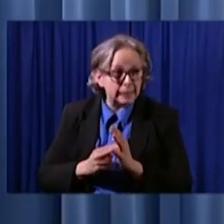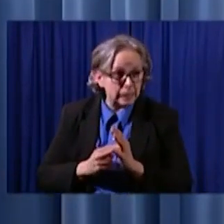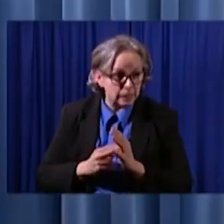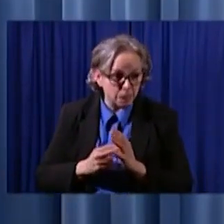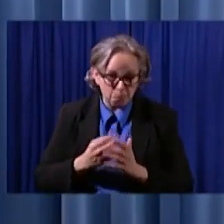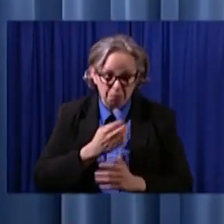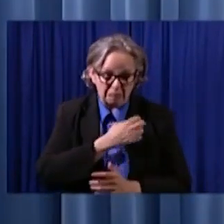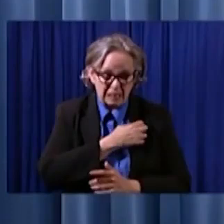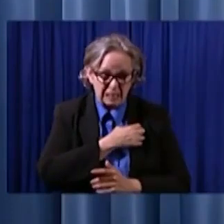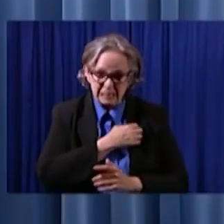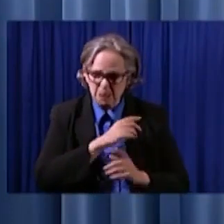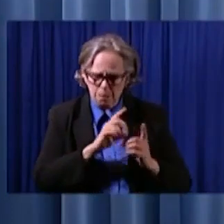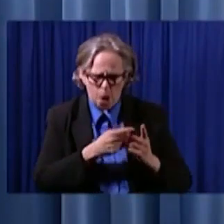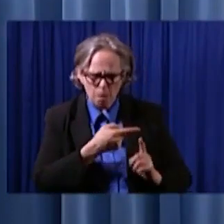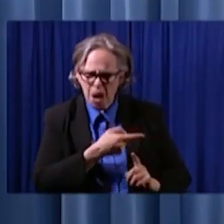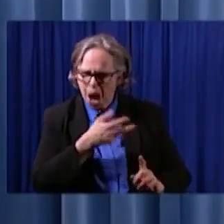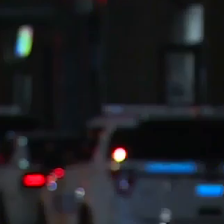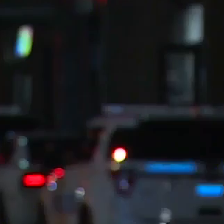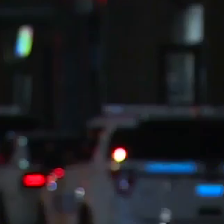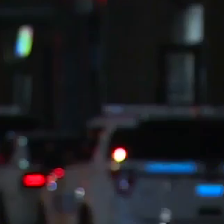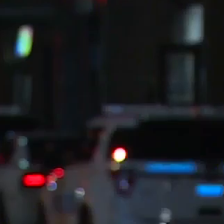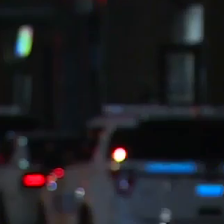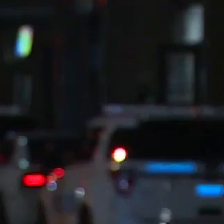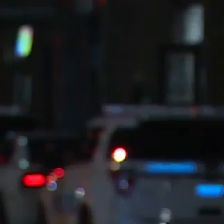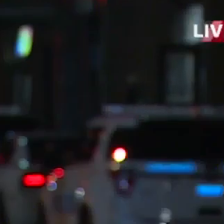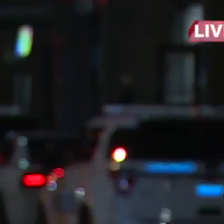job. This is just one more thing they can do.